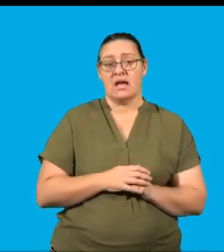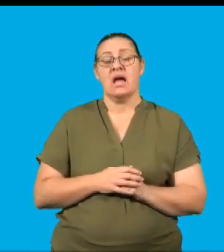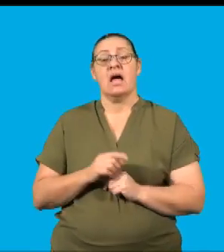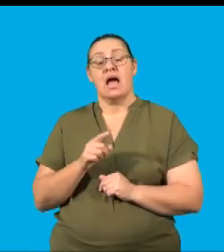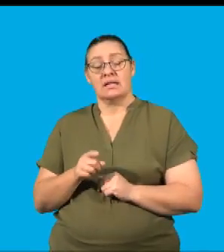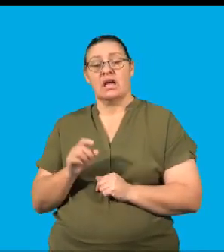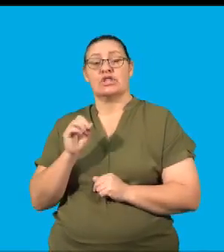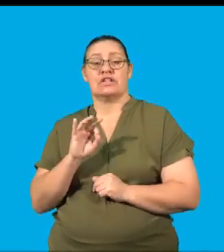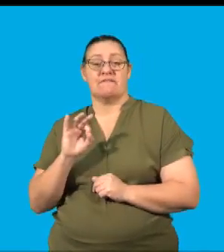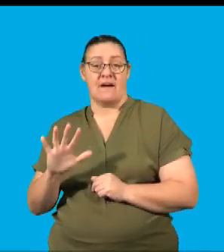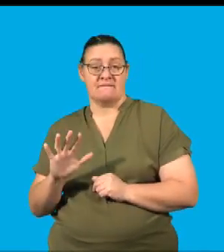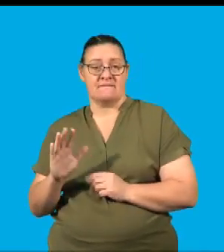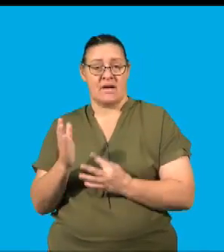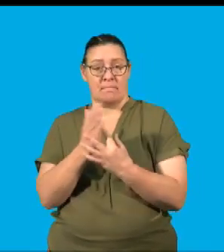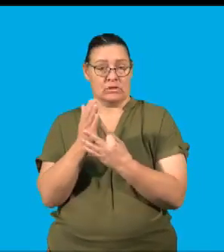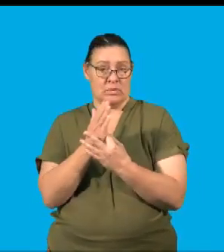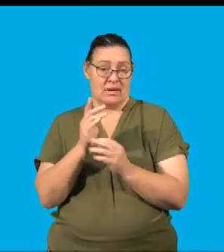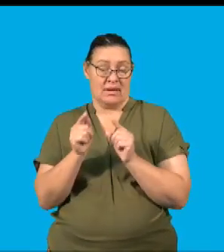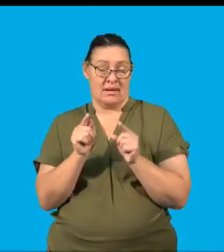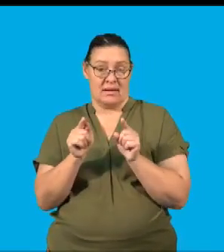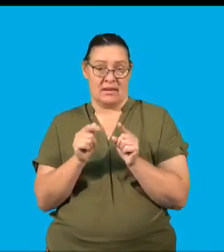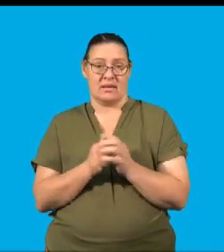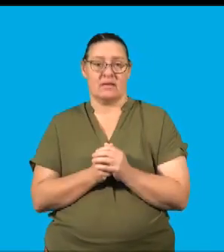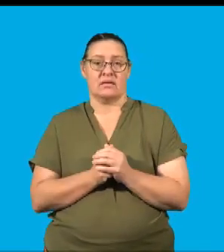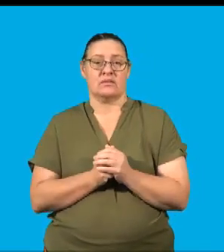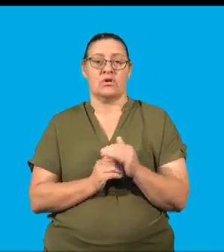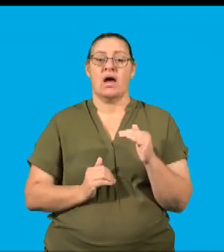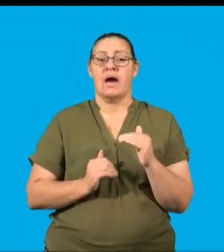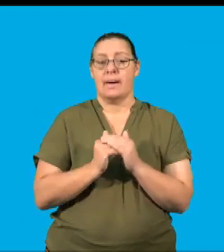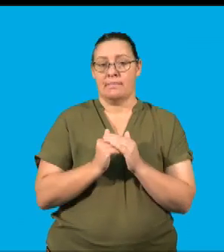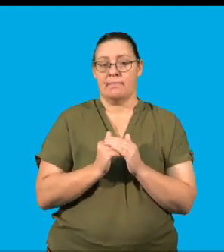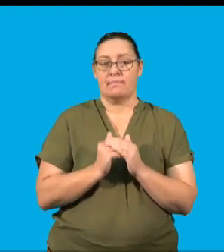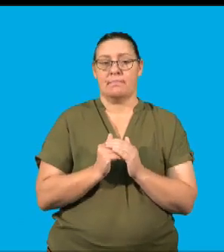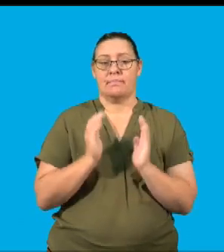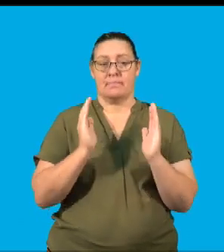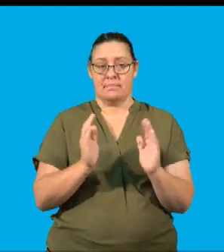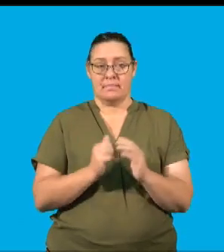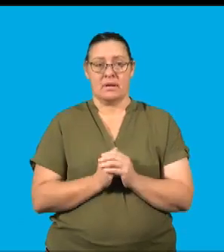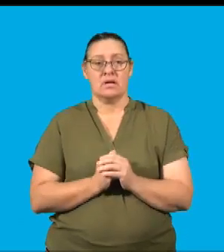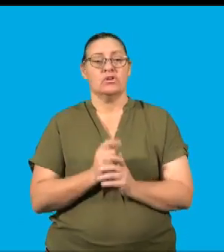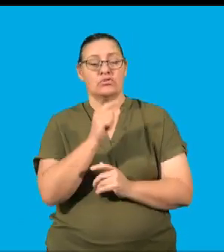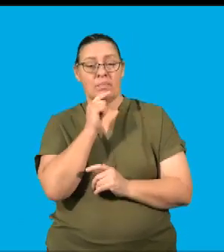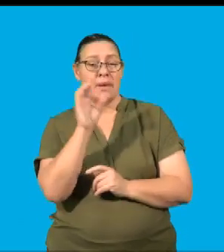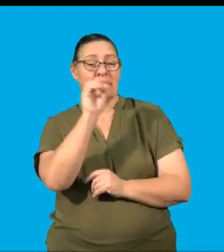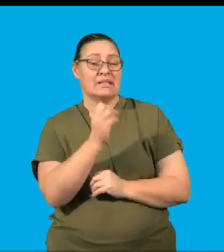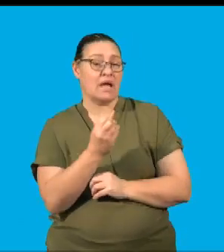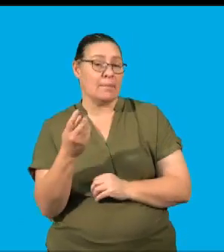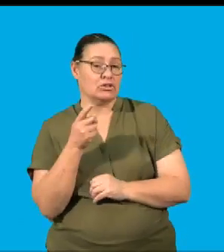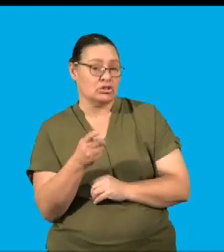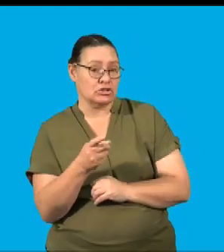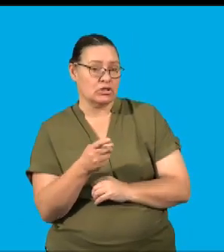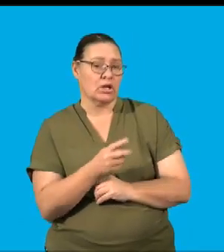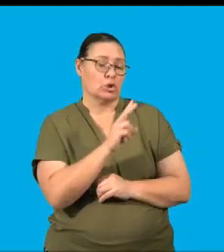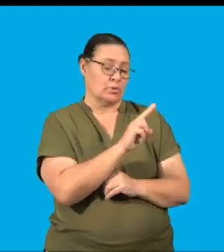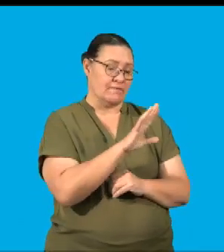this value and how much? And 35 rand. So it means up to here. And what percentage is